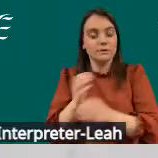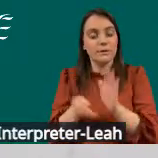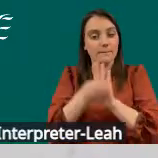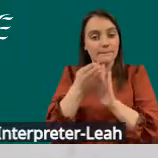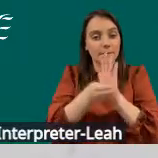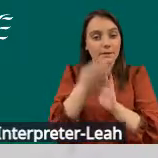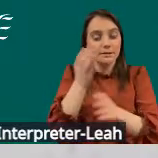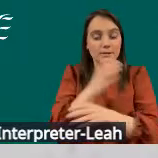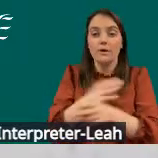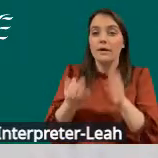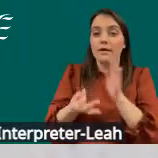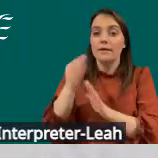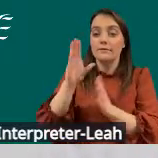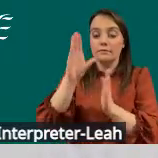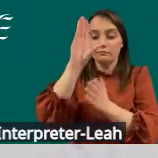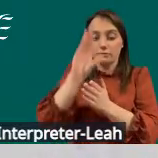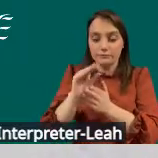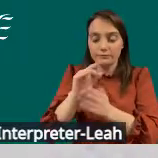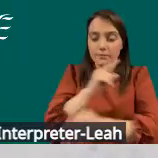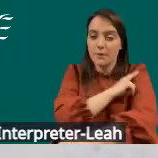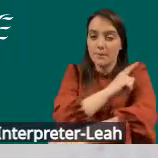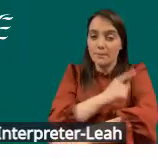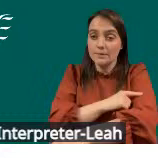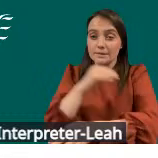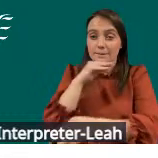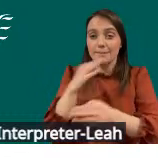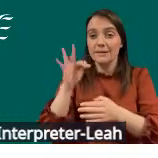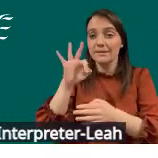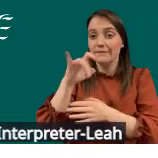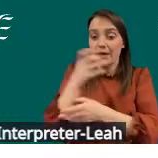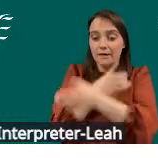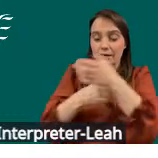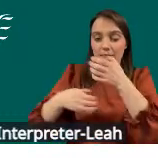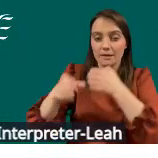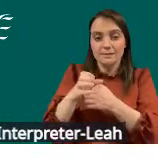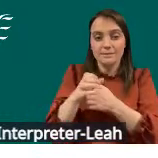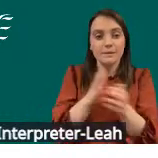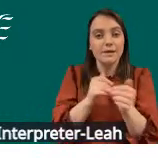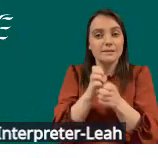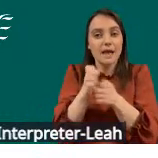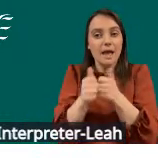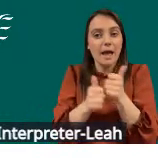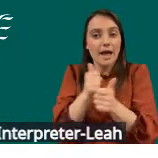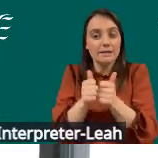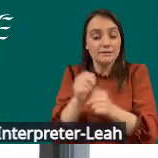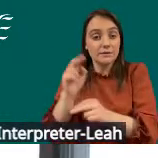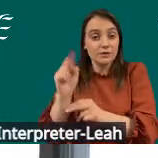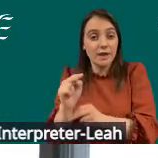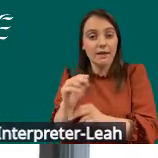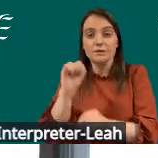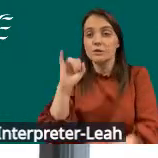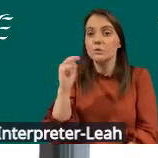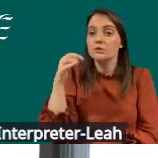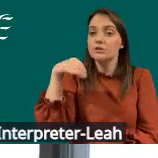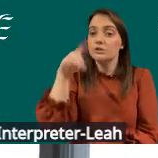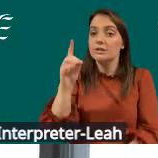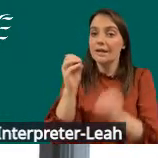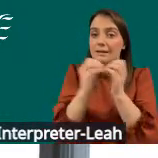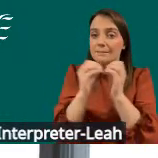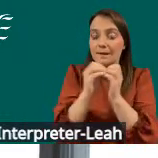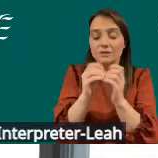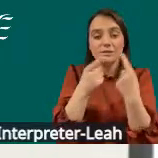with fat. Stay as active as you can, and I think Sinead's referred to some of our videos on the HSE